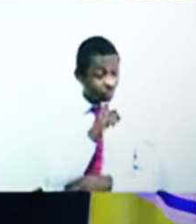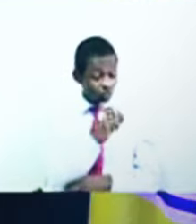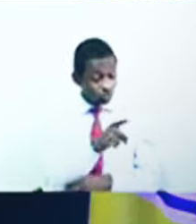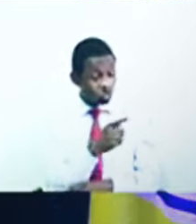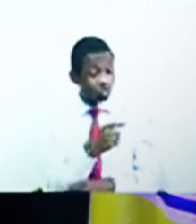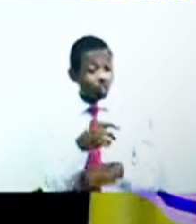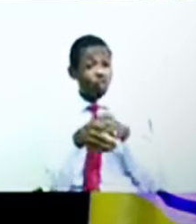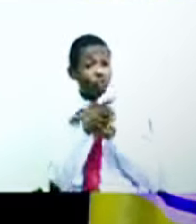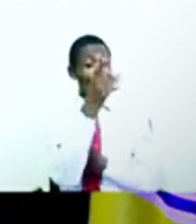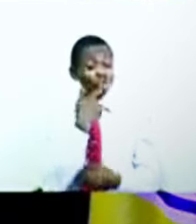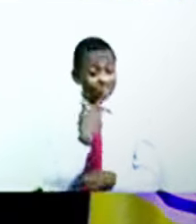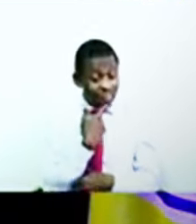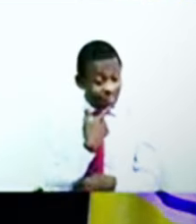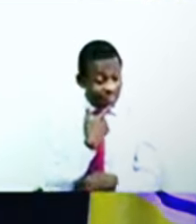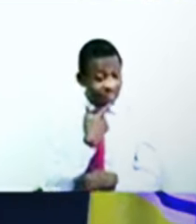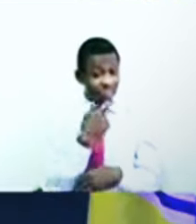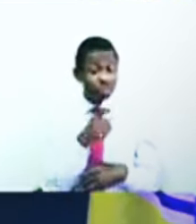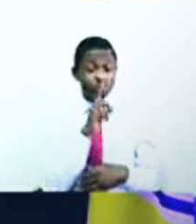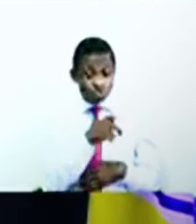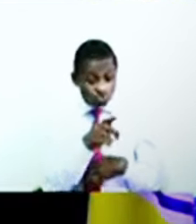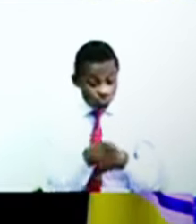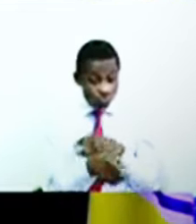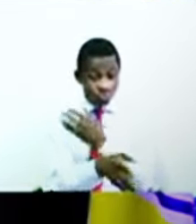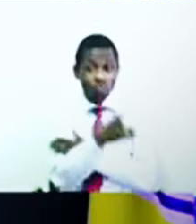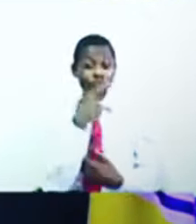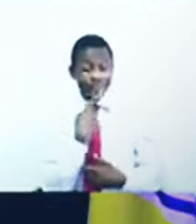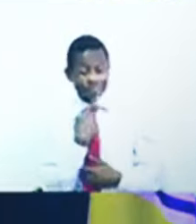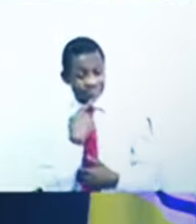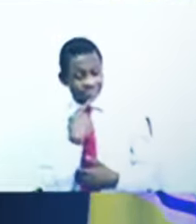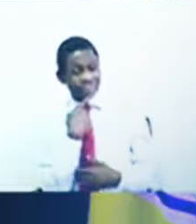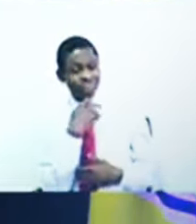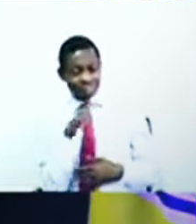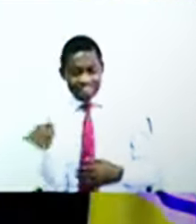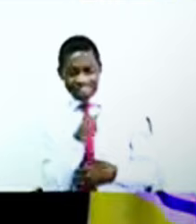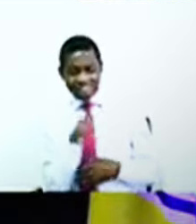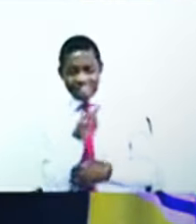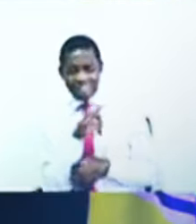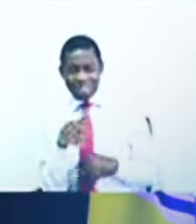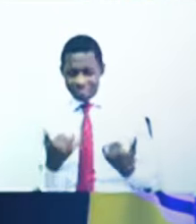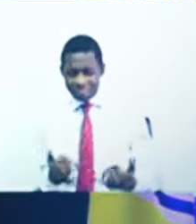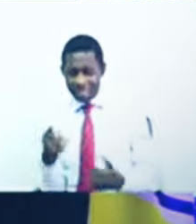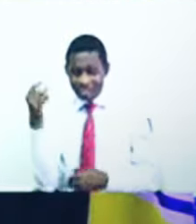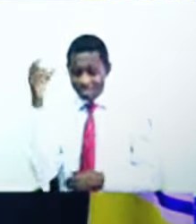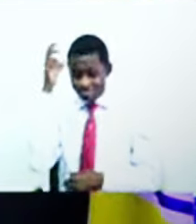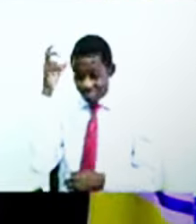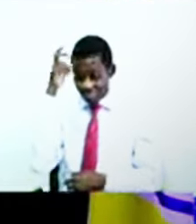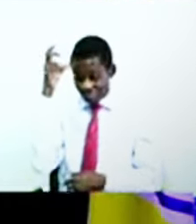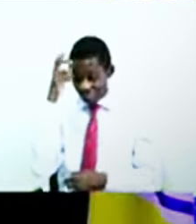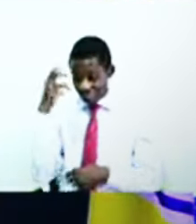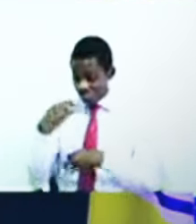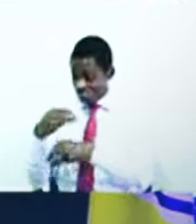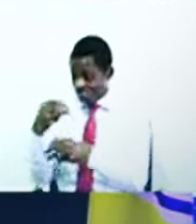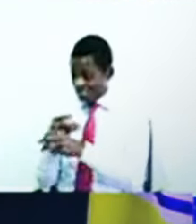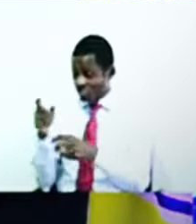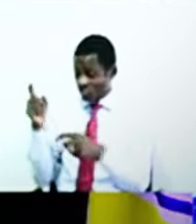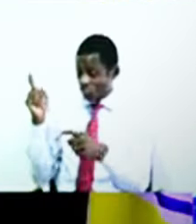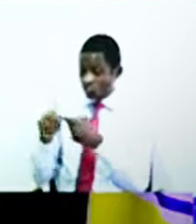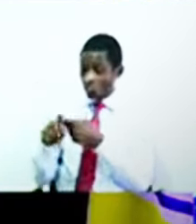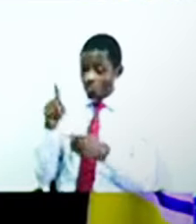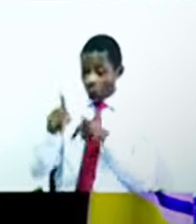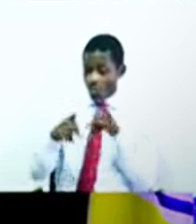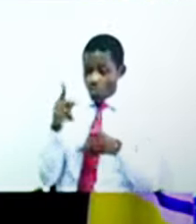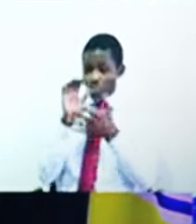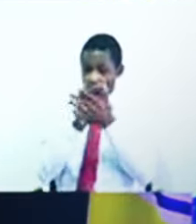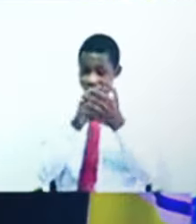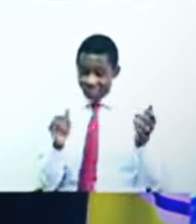se obomo de se de onyame aka no obisabisa munsem te se de okoye wo edin tro mu kire Eve aso